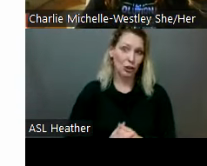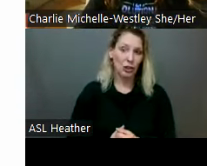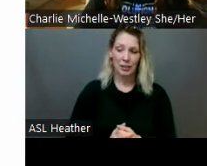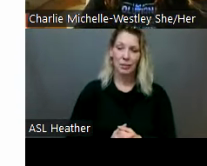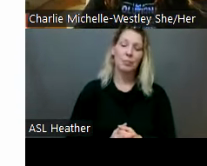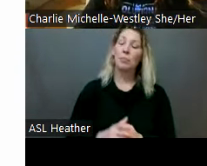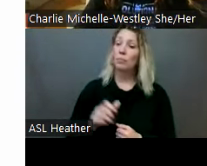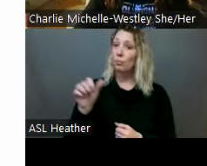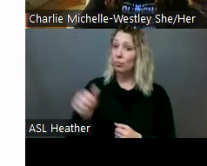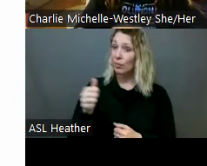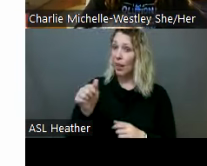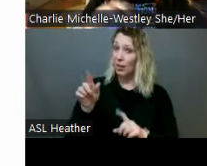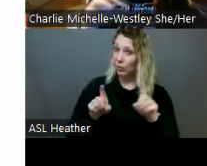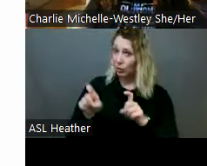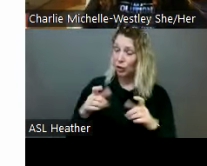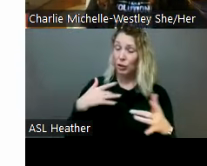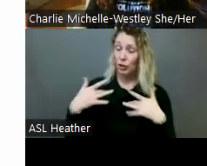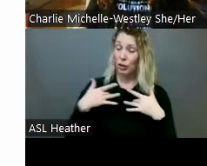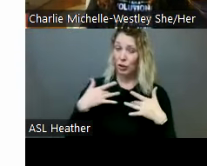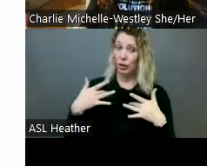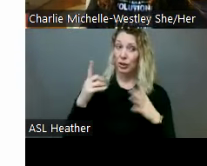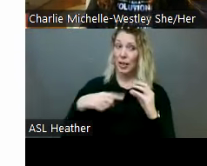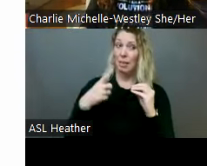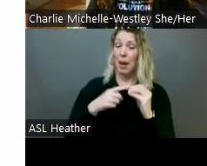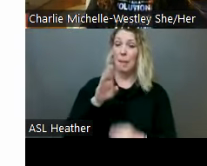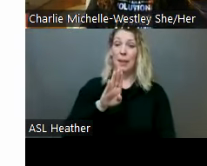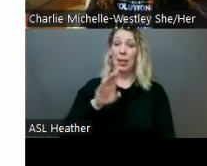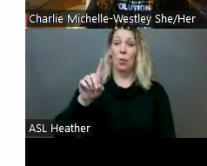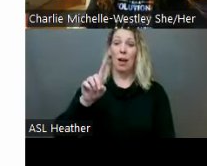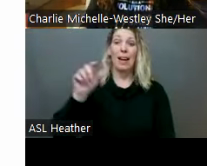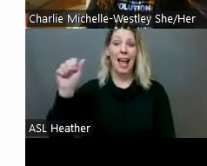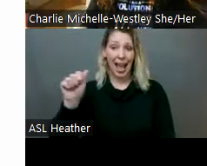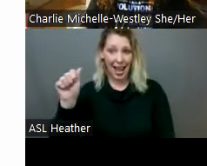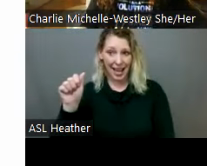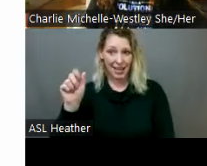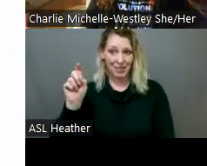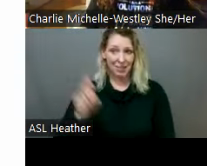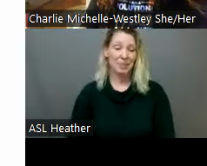Are there any questions or concerns on B1A?